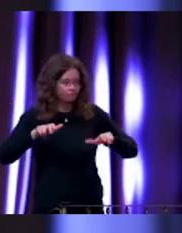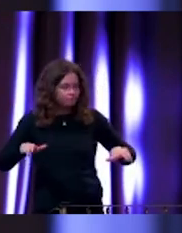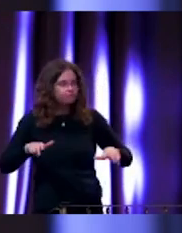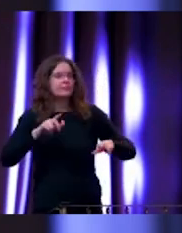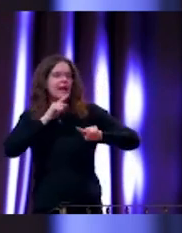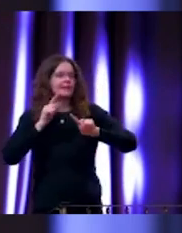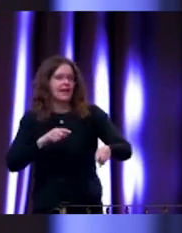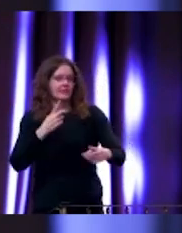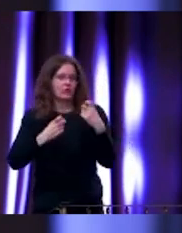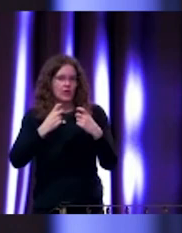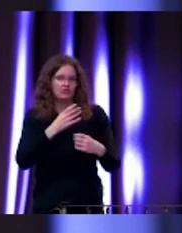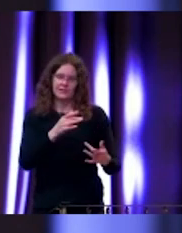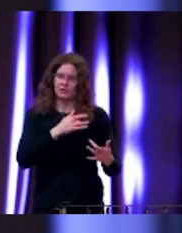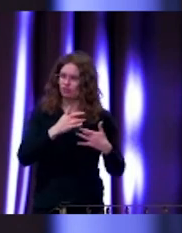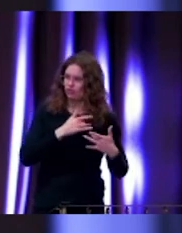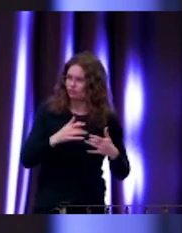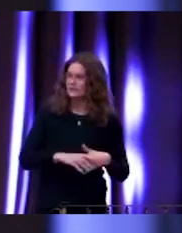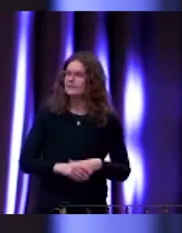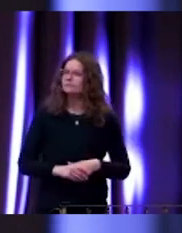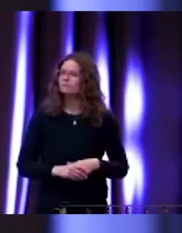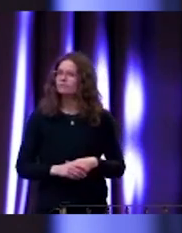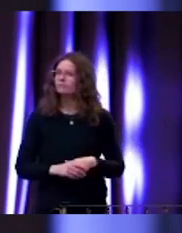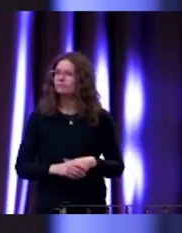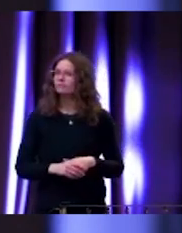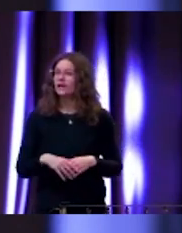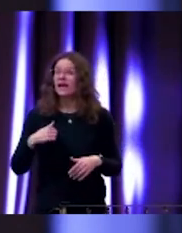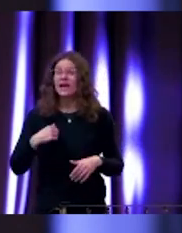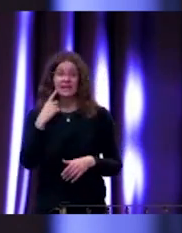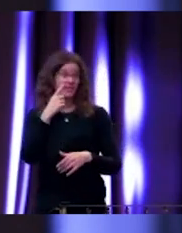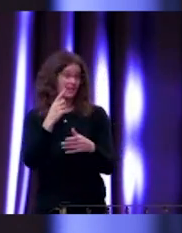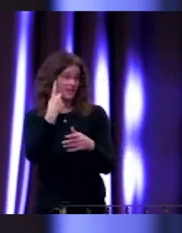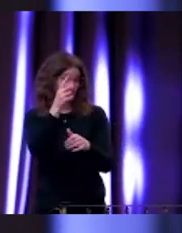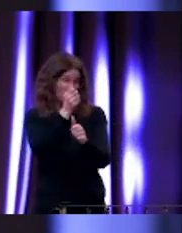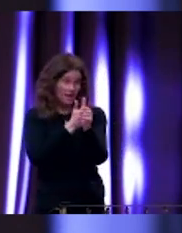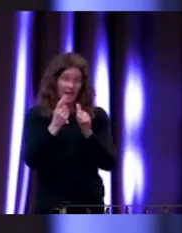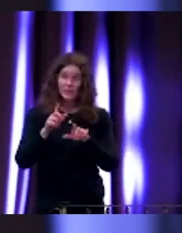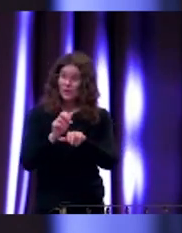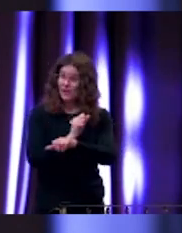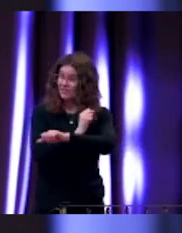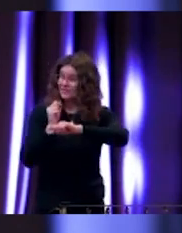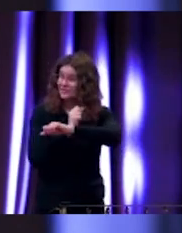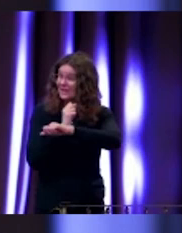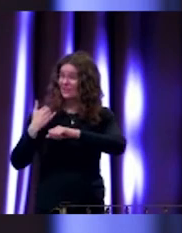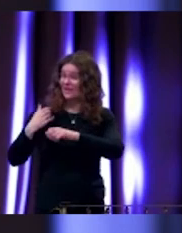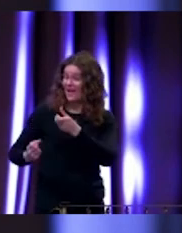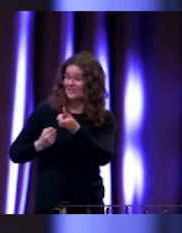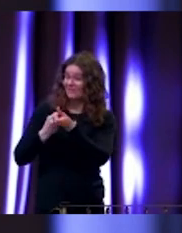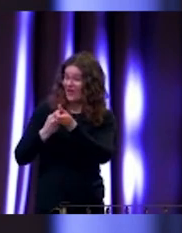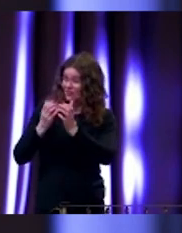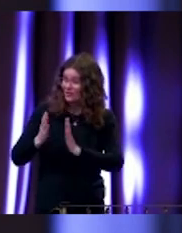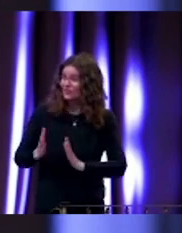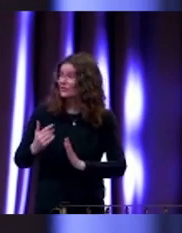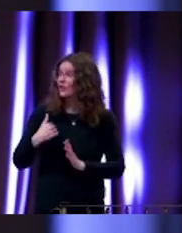and answer their questions and concerns. And I think I speak for everyone on stage that has funders.